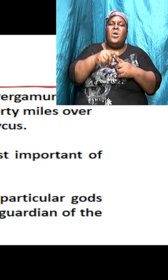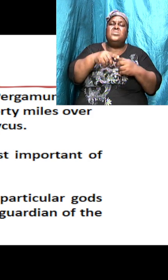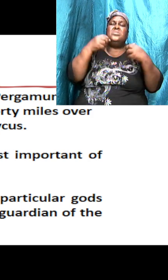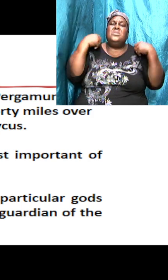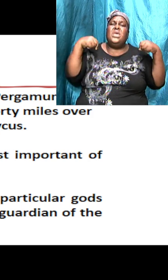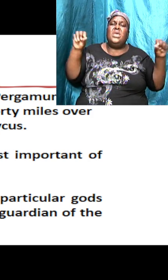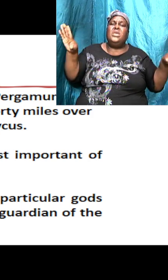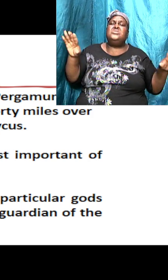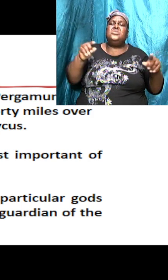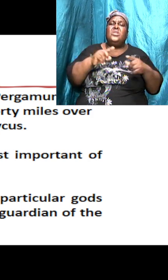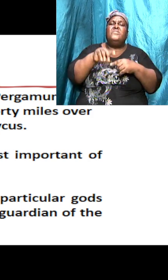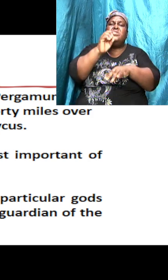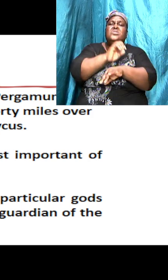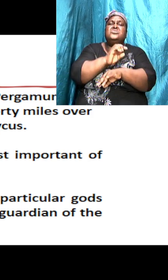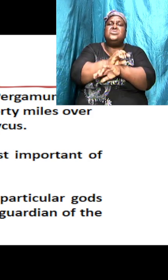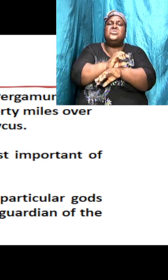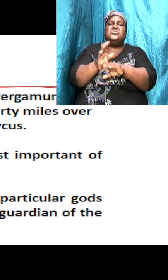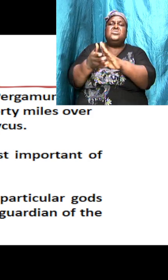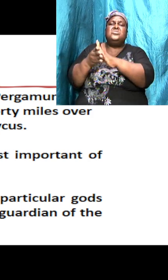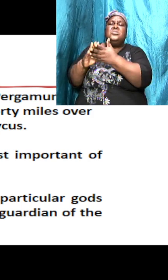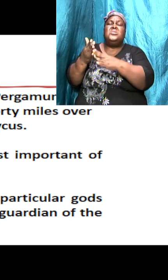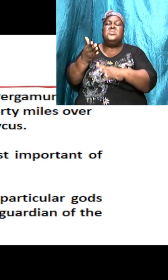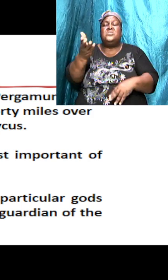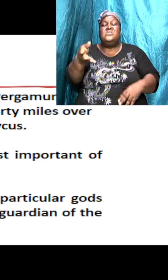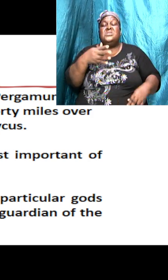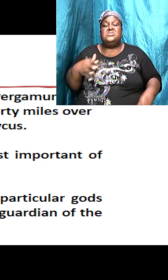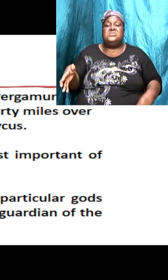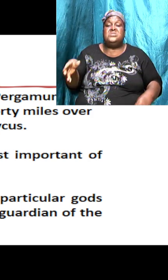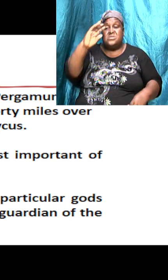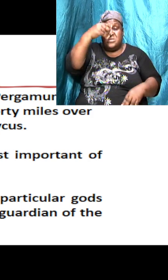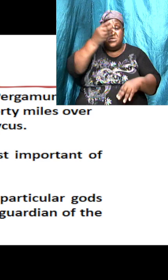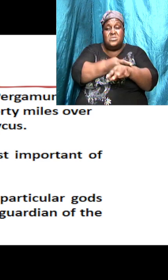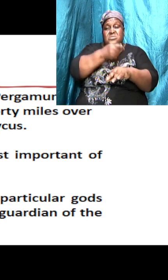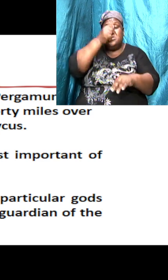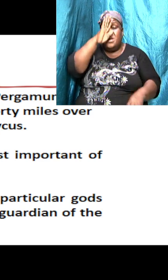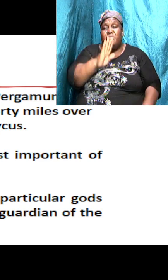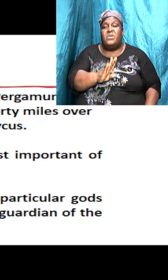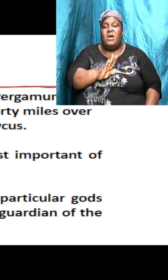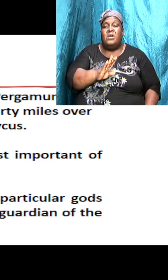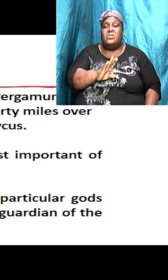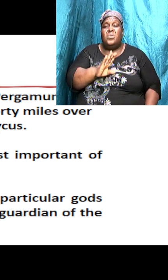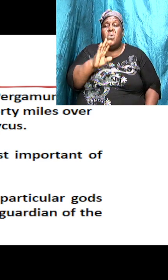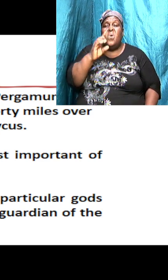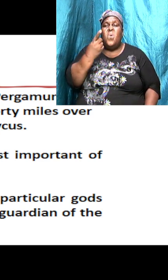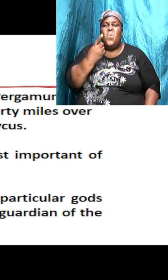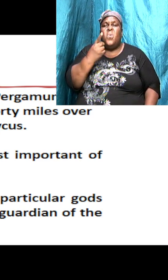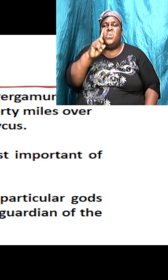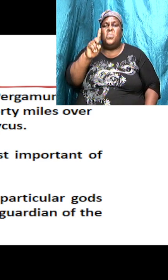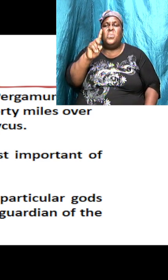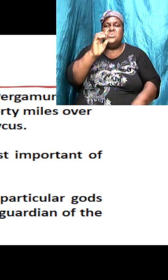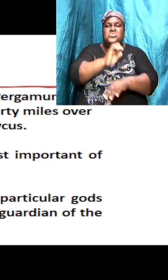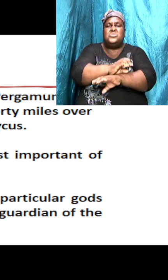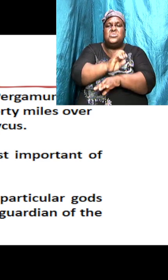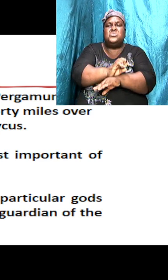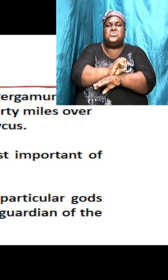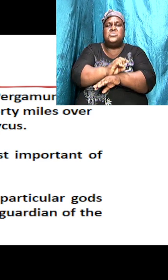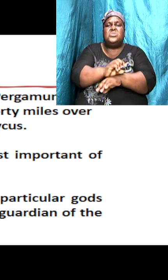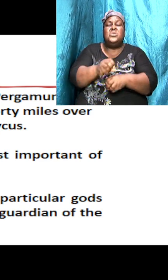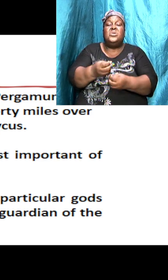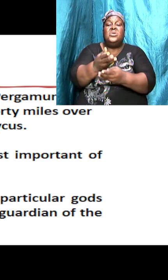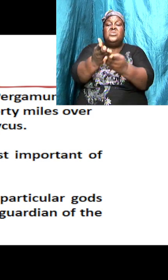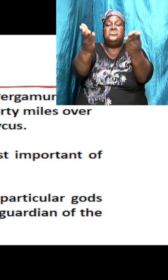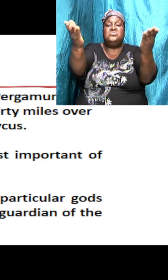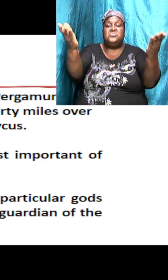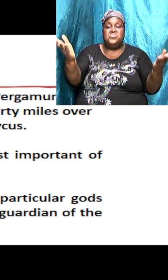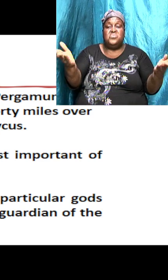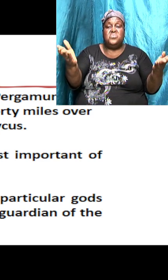in Thyatira write, these things saith the Son of God." This is the only one of the churches that he introduced